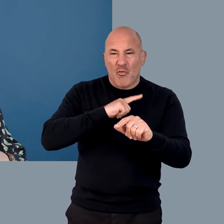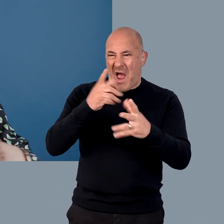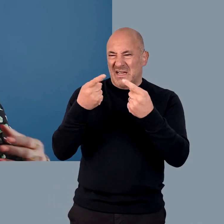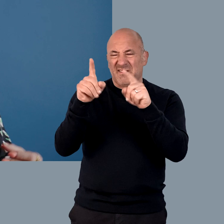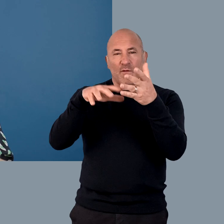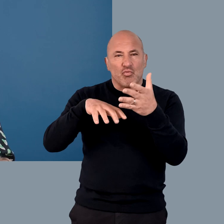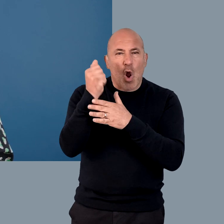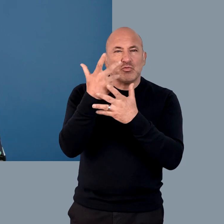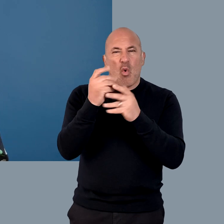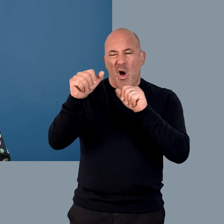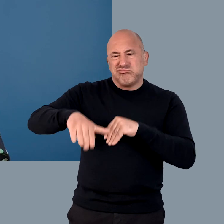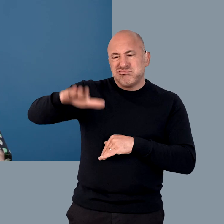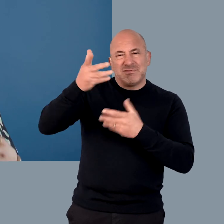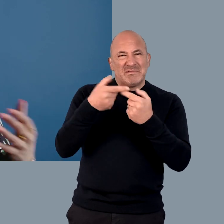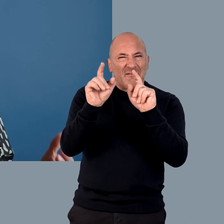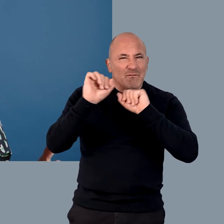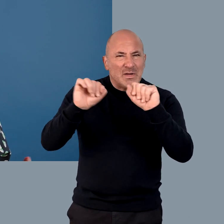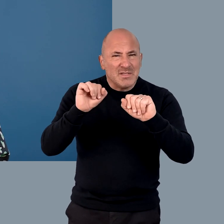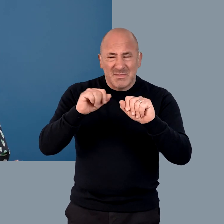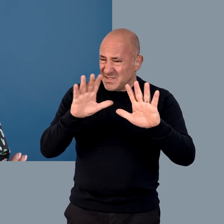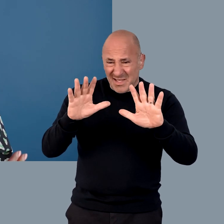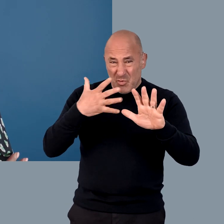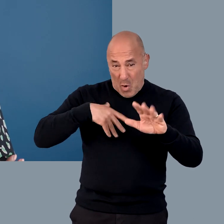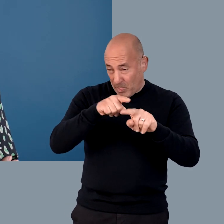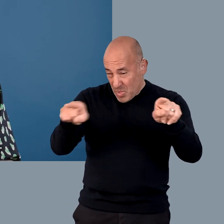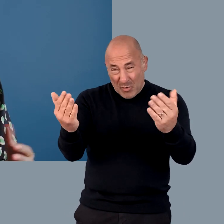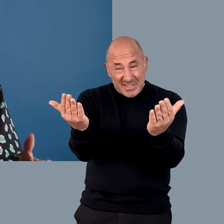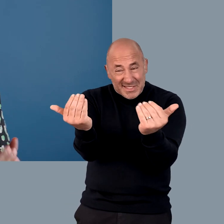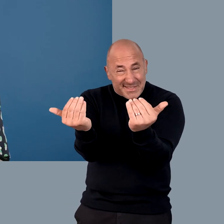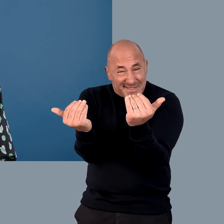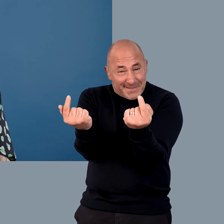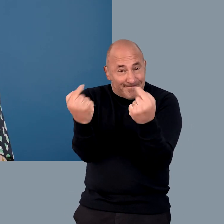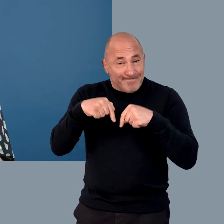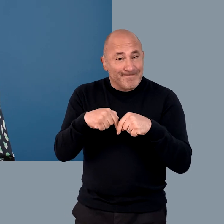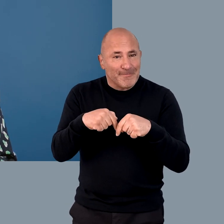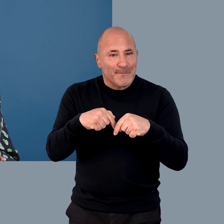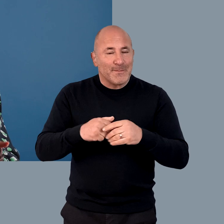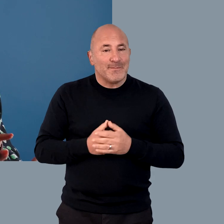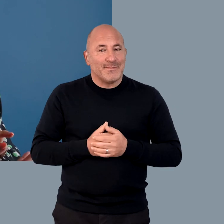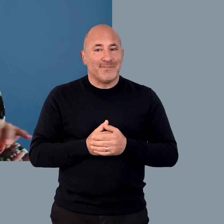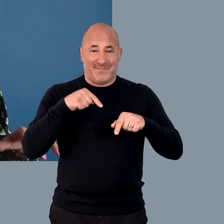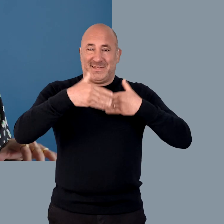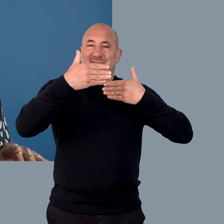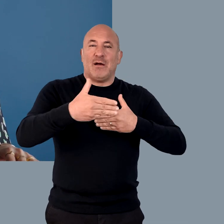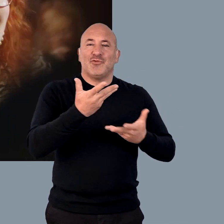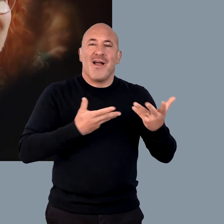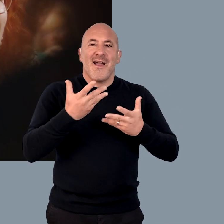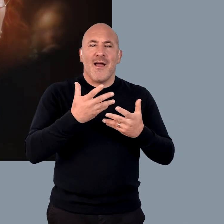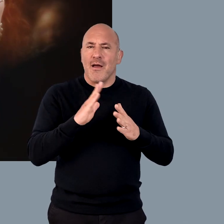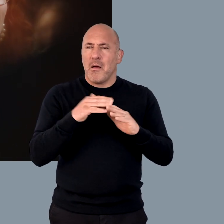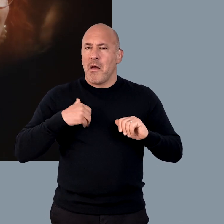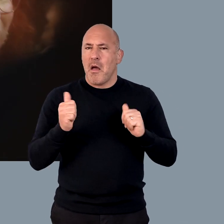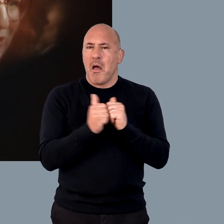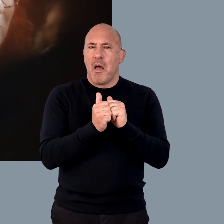culture, just because they're from a different culture or background, those are the people that we want to be reaching. And in that session,